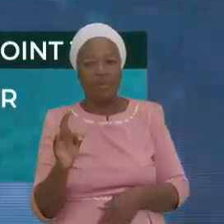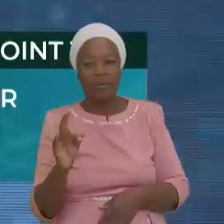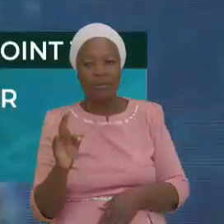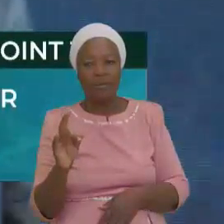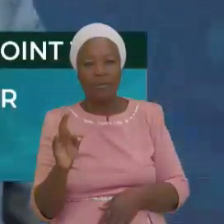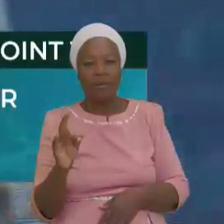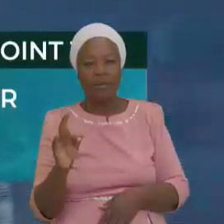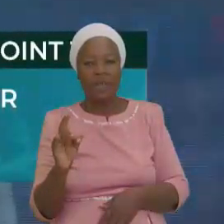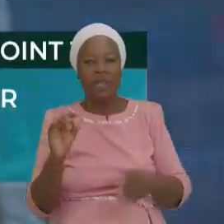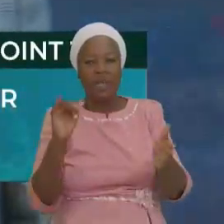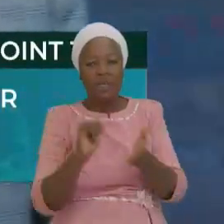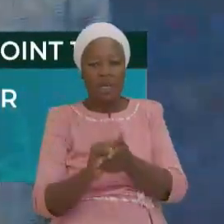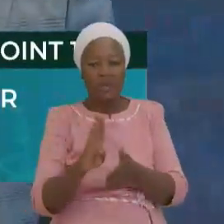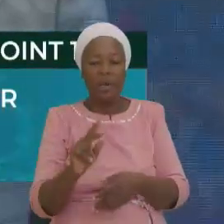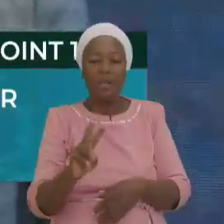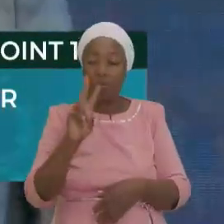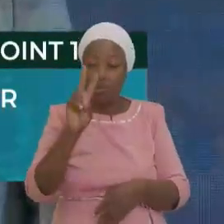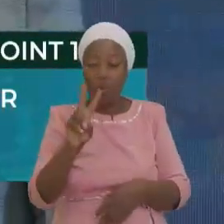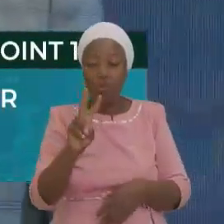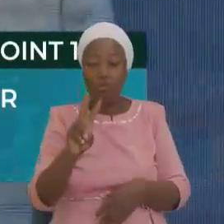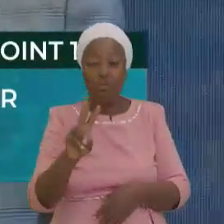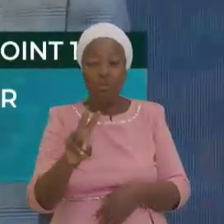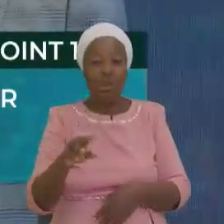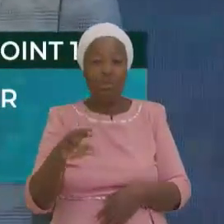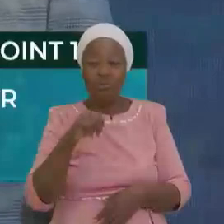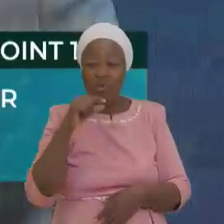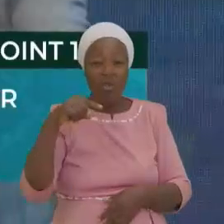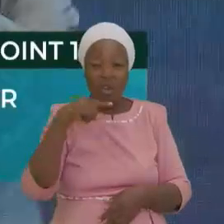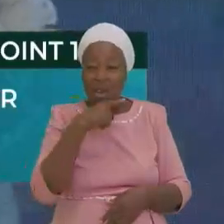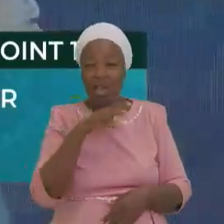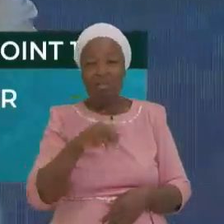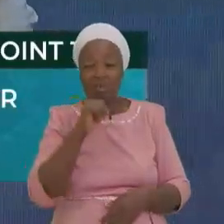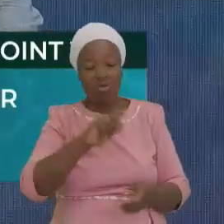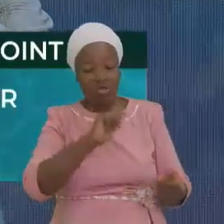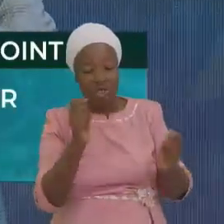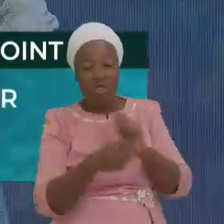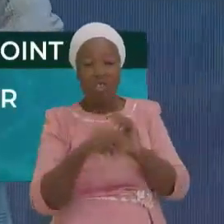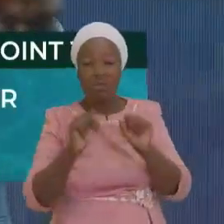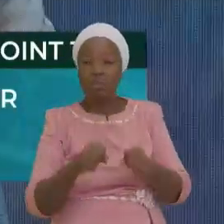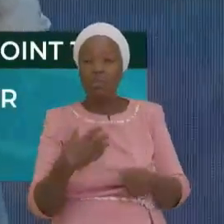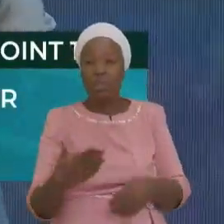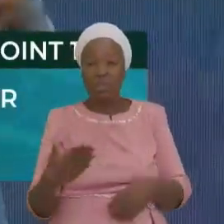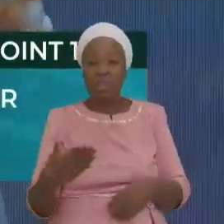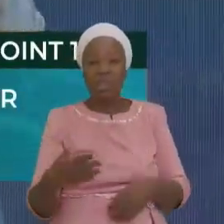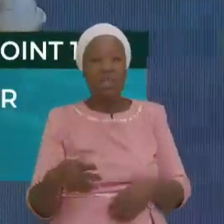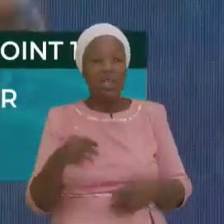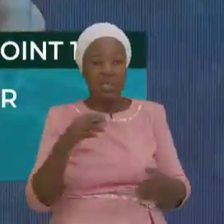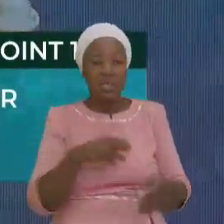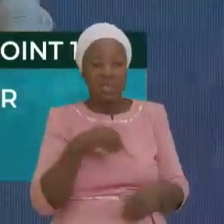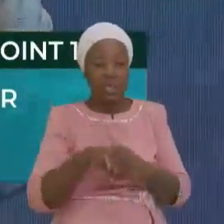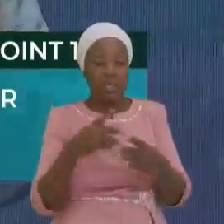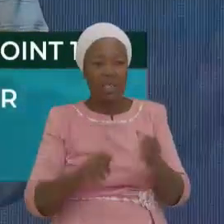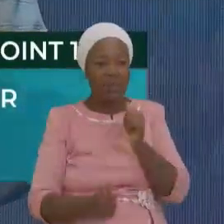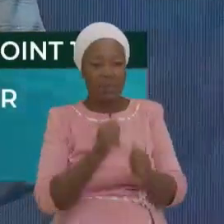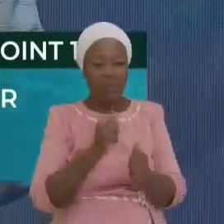That by two immutable, unchangeable things, in the which it was impossible